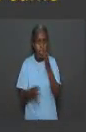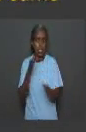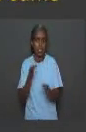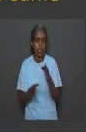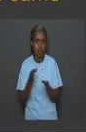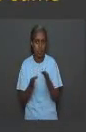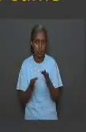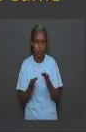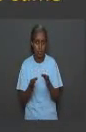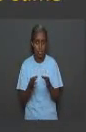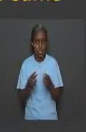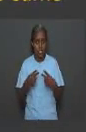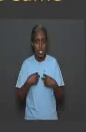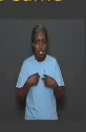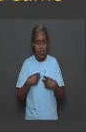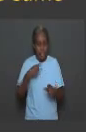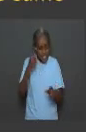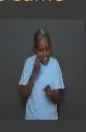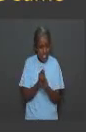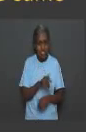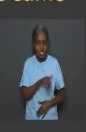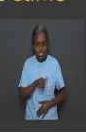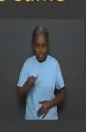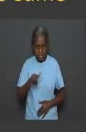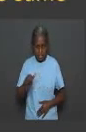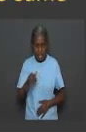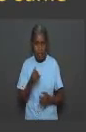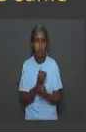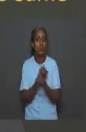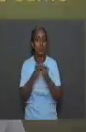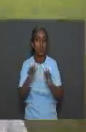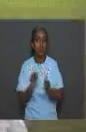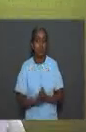if they have exactly the same solution.